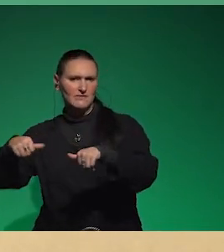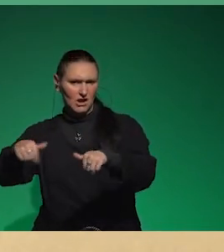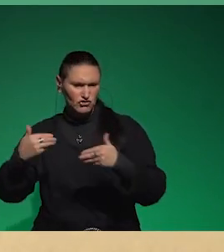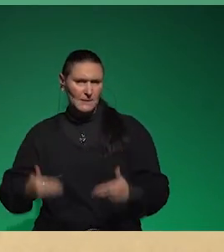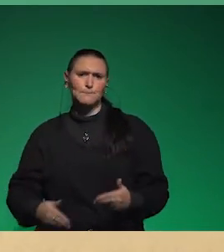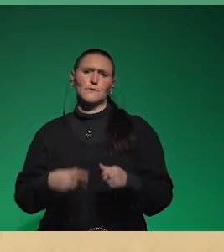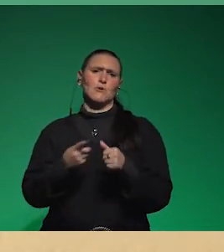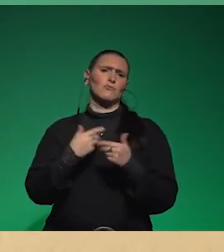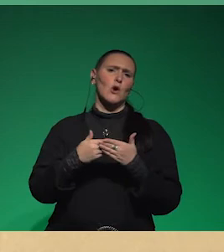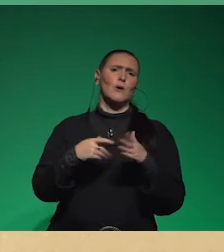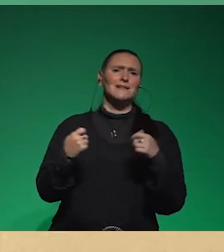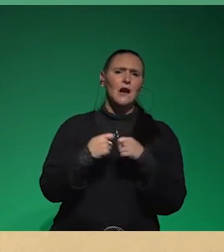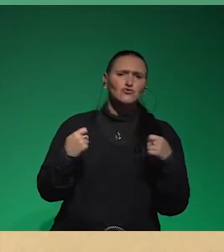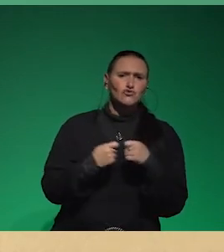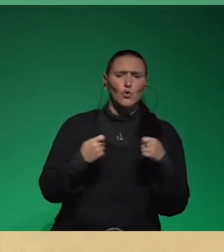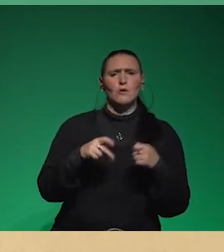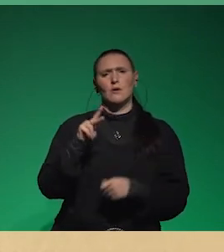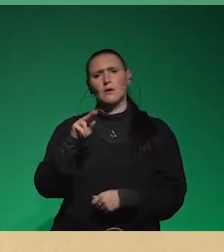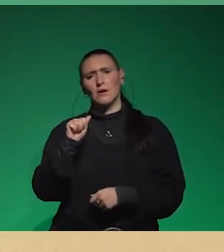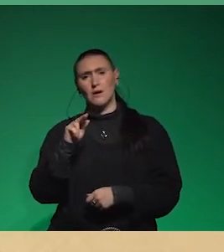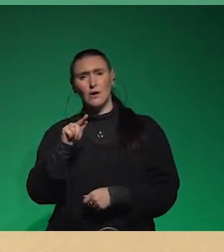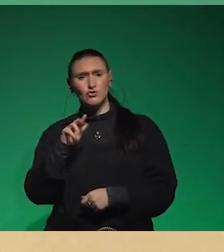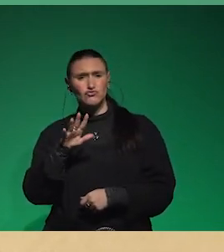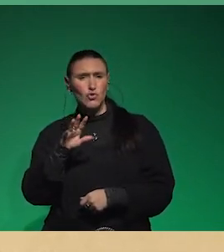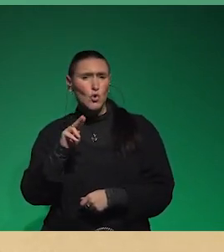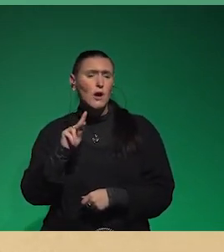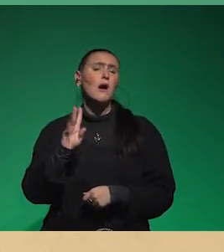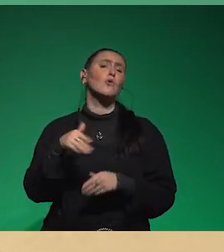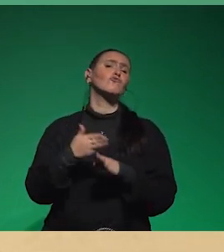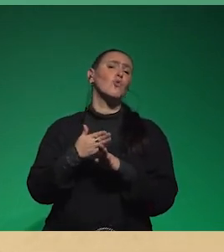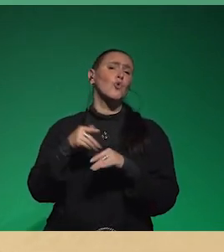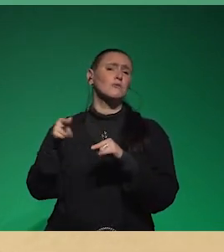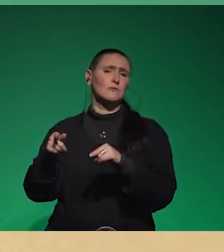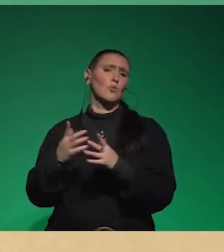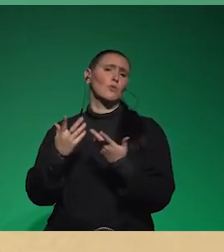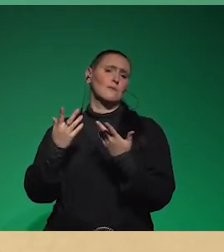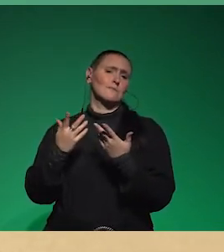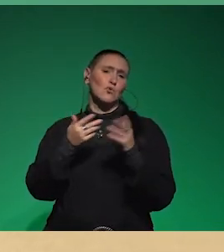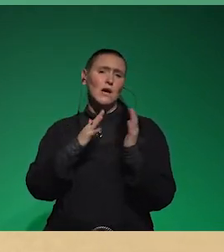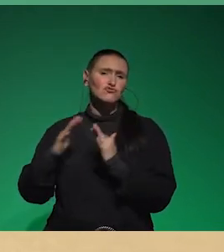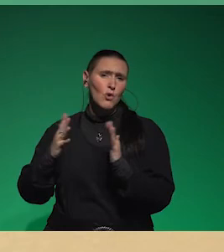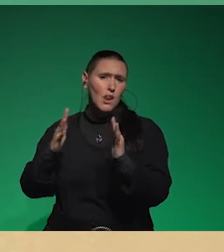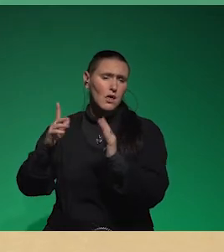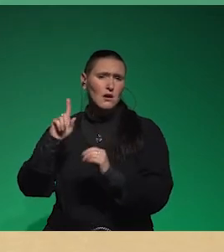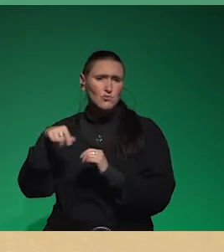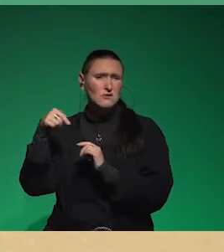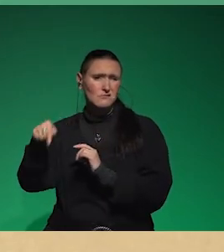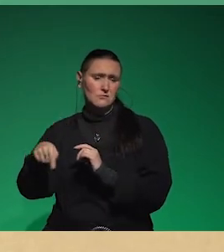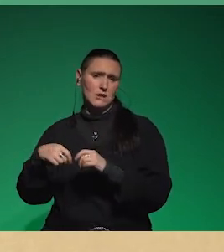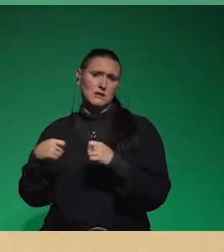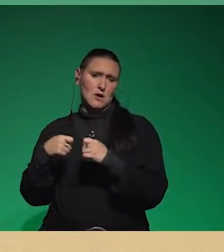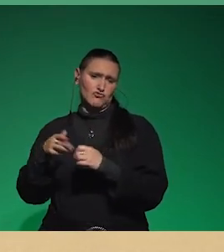so, I mean, in our research area, oil palm was introduced